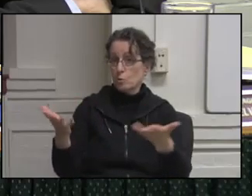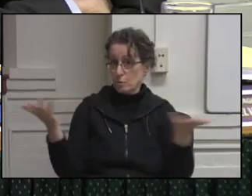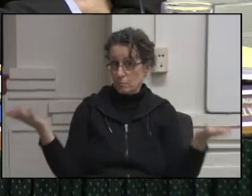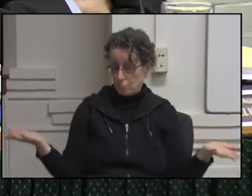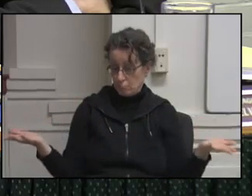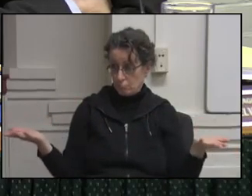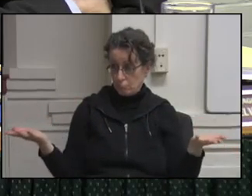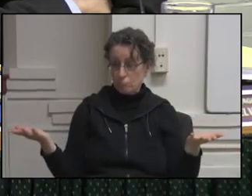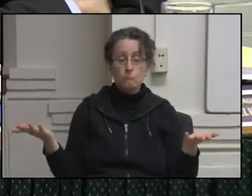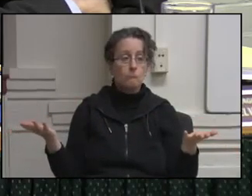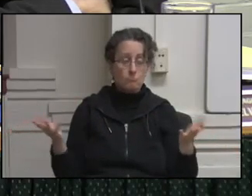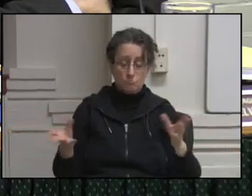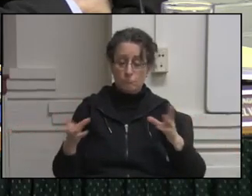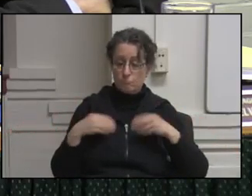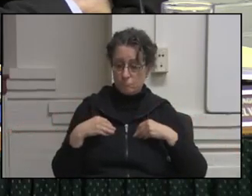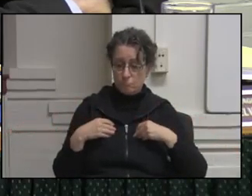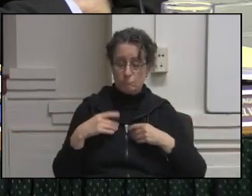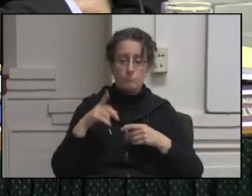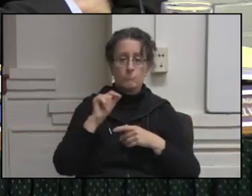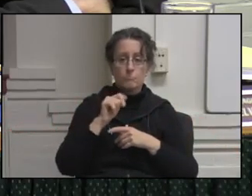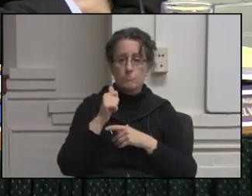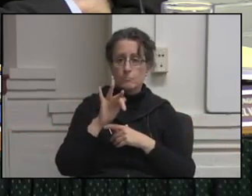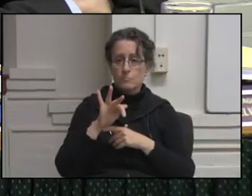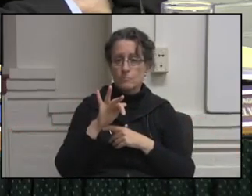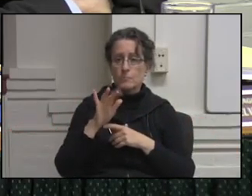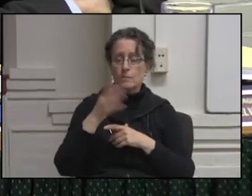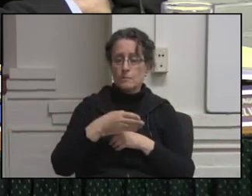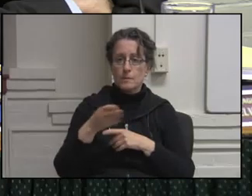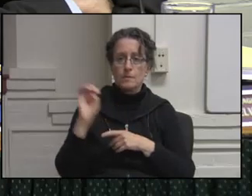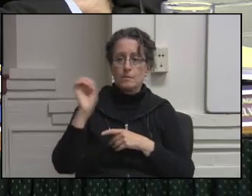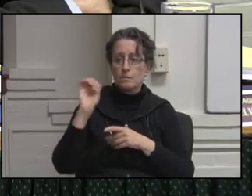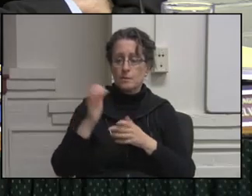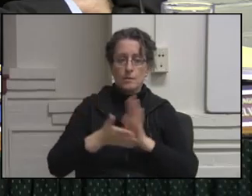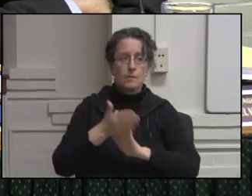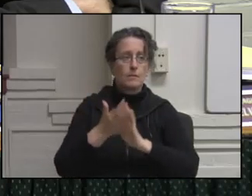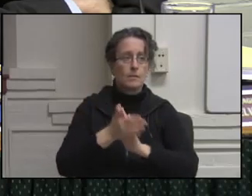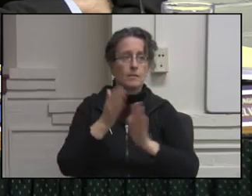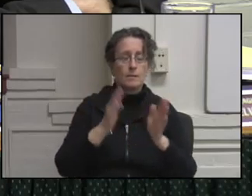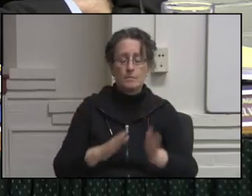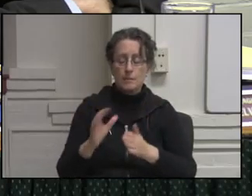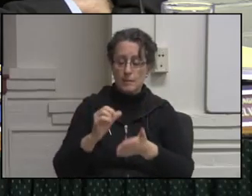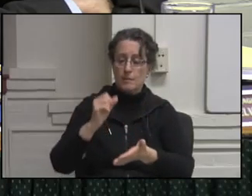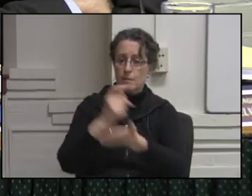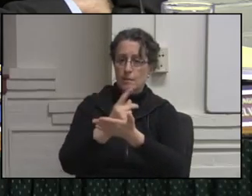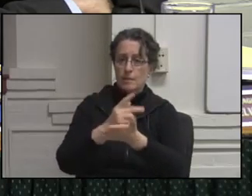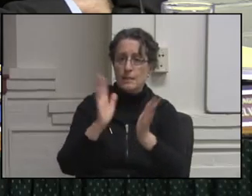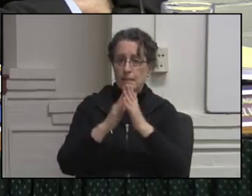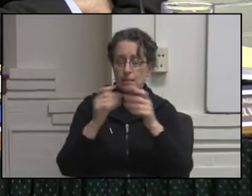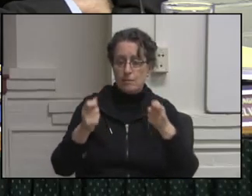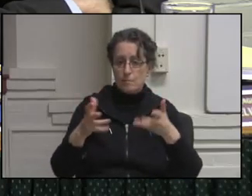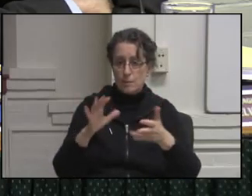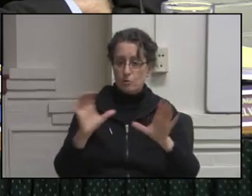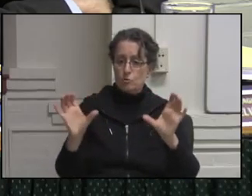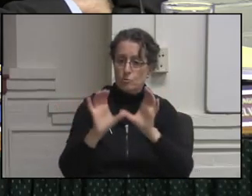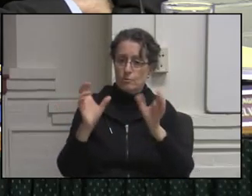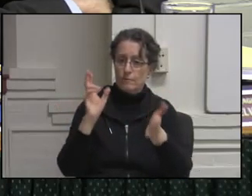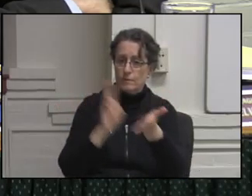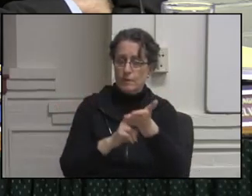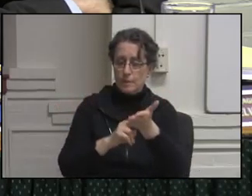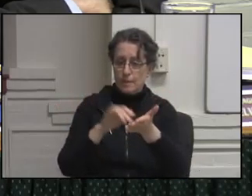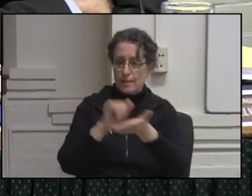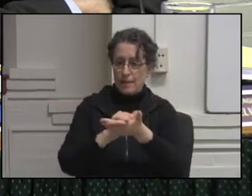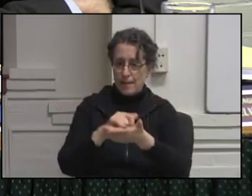to adopt the 2019 Brattleboro Emergency Operations Plan and authorize the town manager to certify that the plan has been